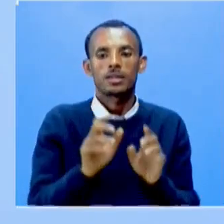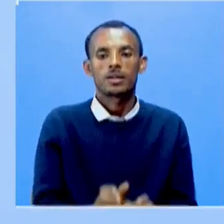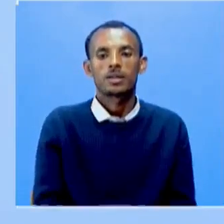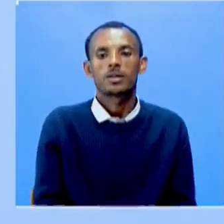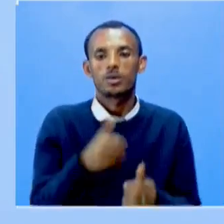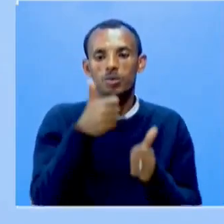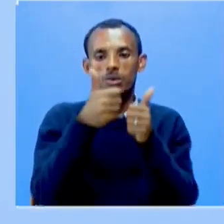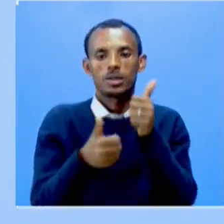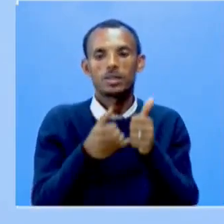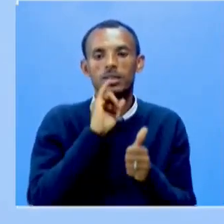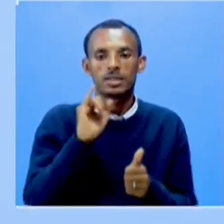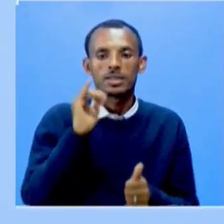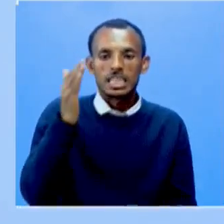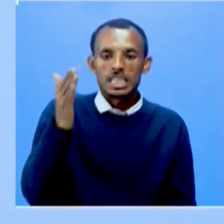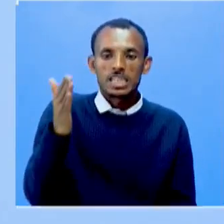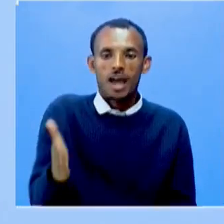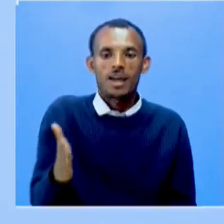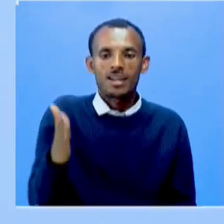which is side